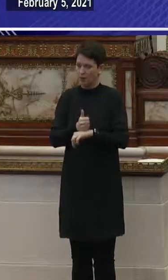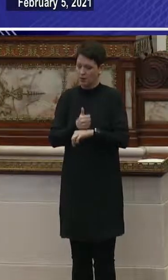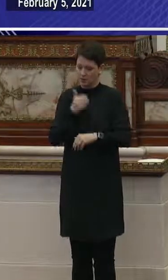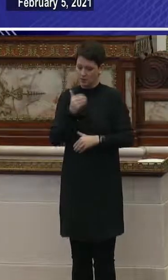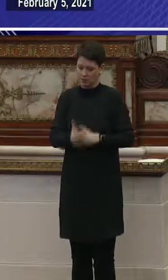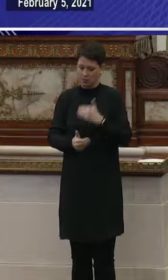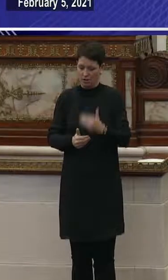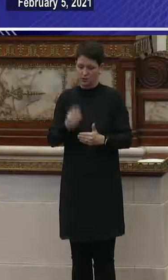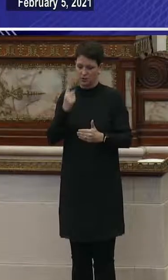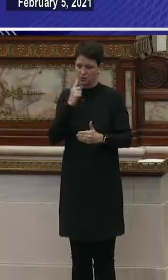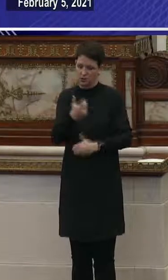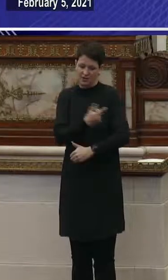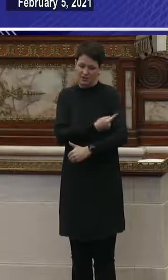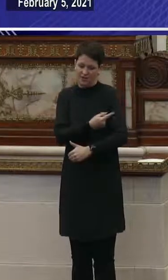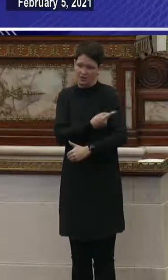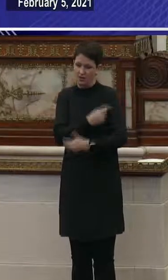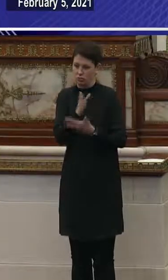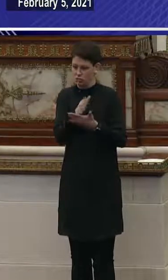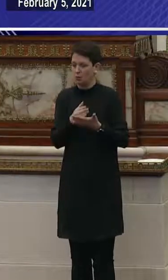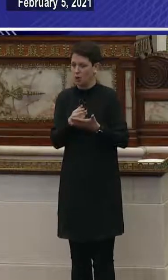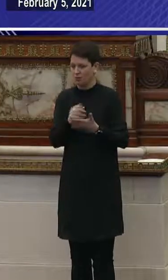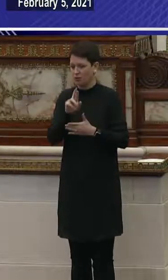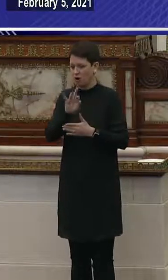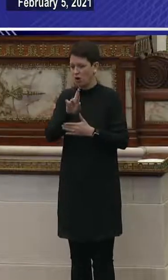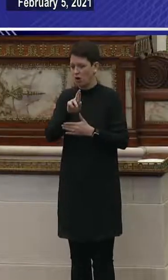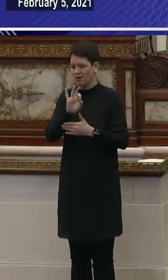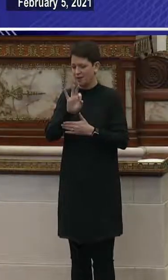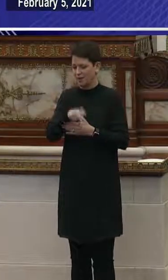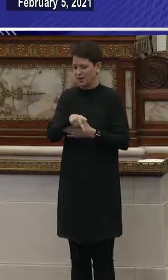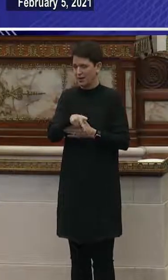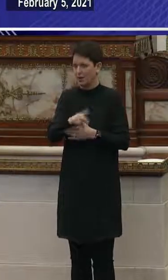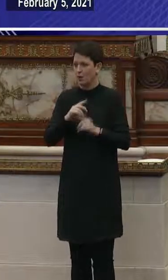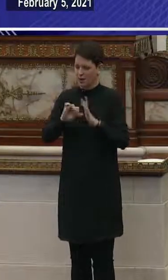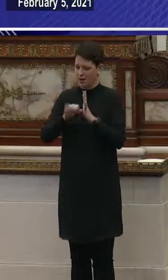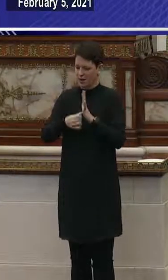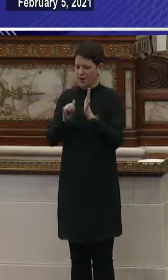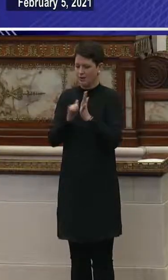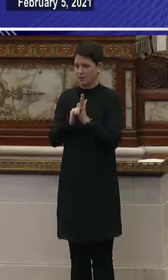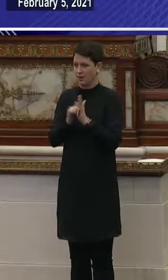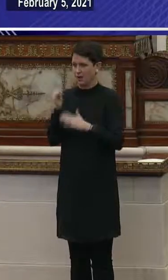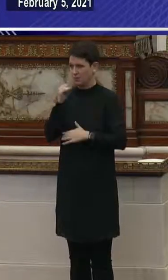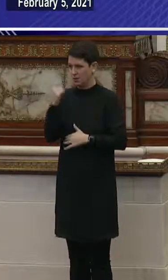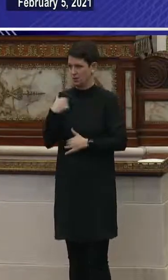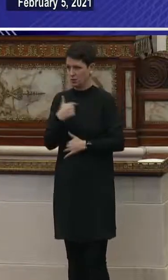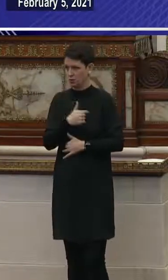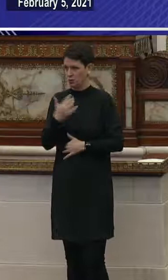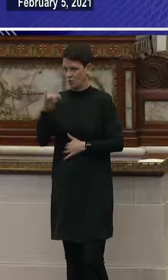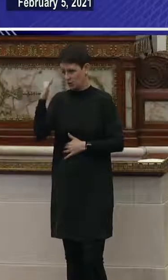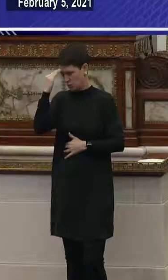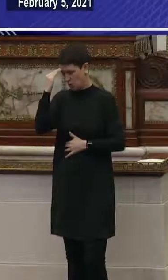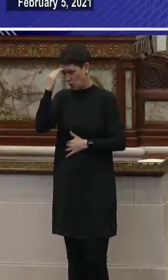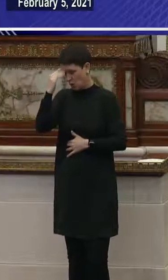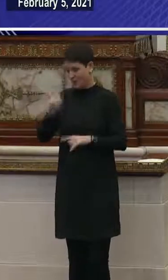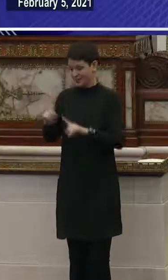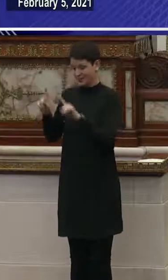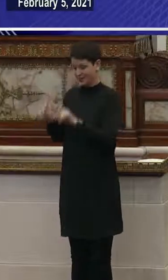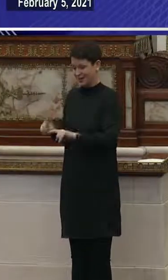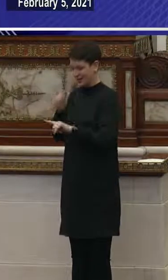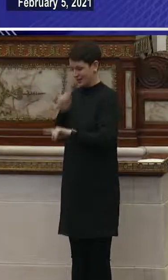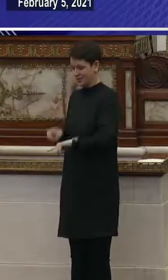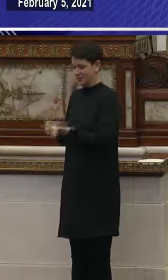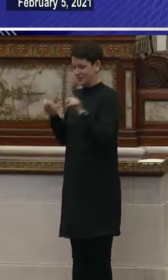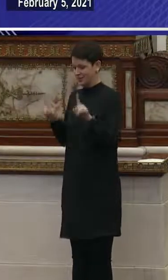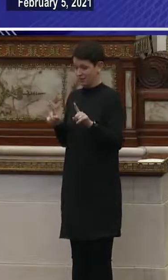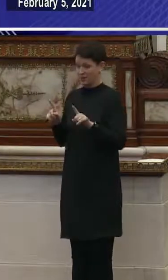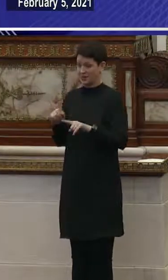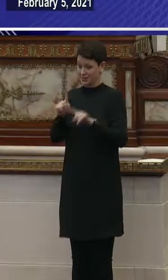process for the vaccination RFPs. So I wanted to highlight that point, because we know that different from the testing, the